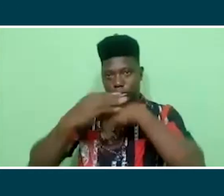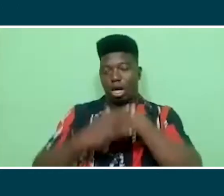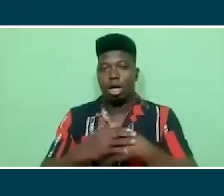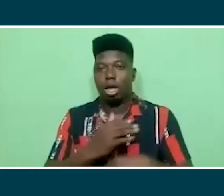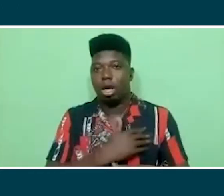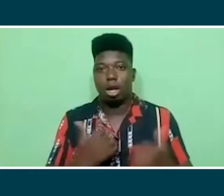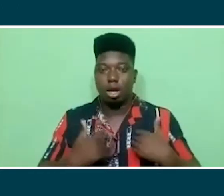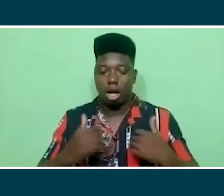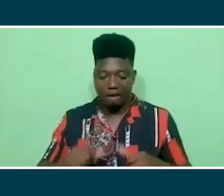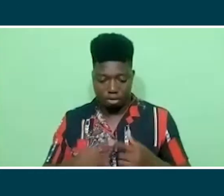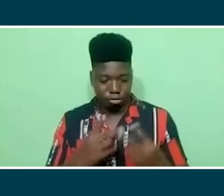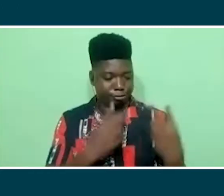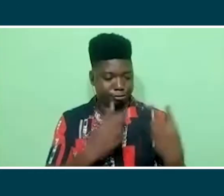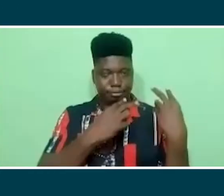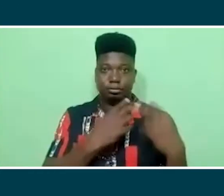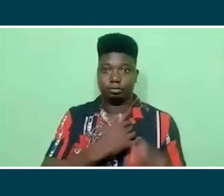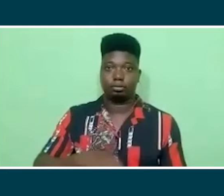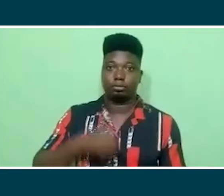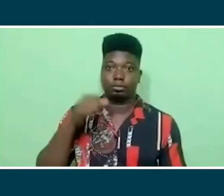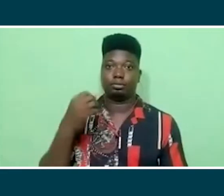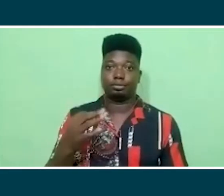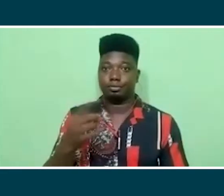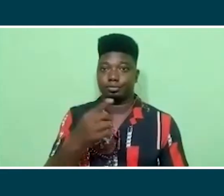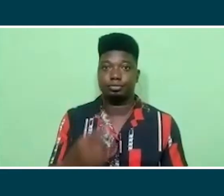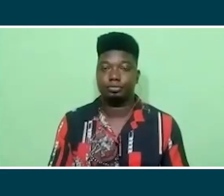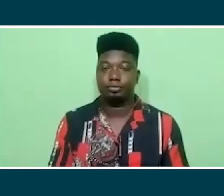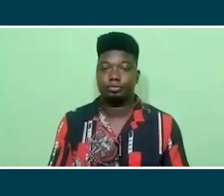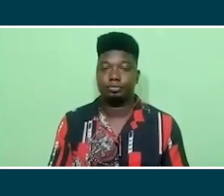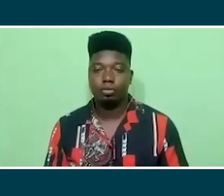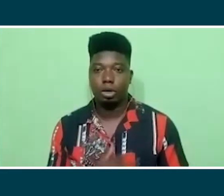take a broader view and try to now analyze